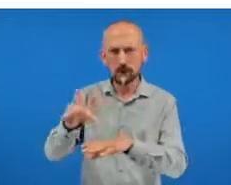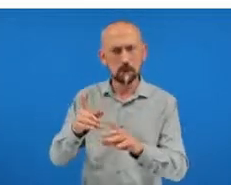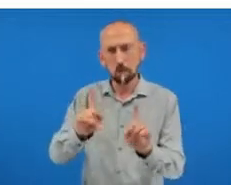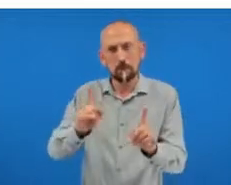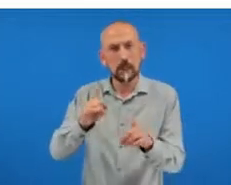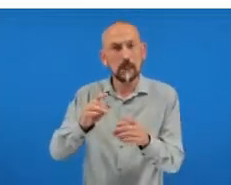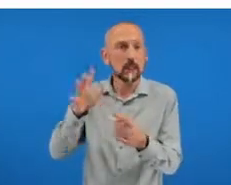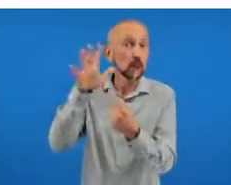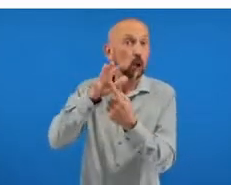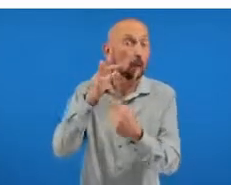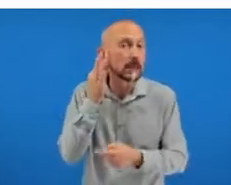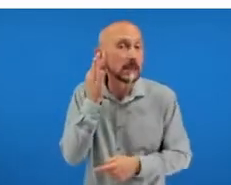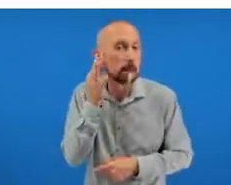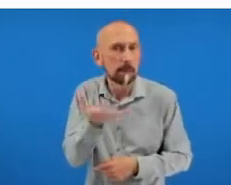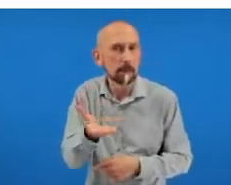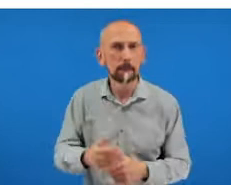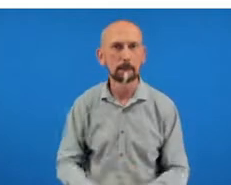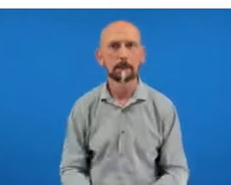tips?